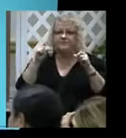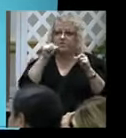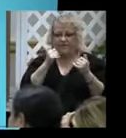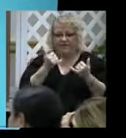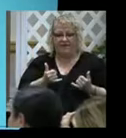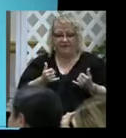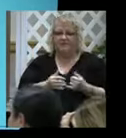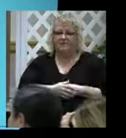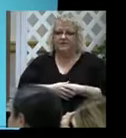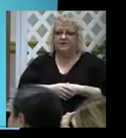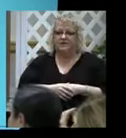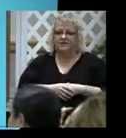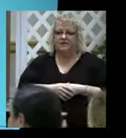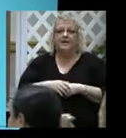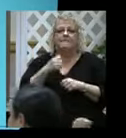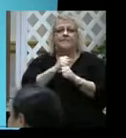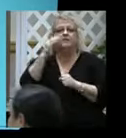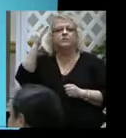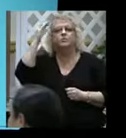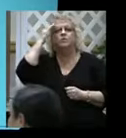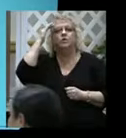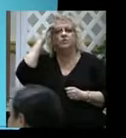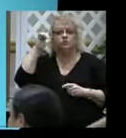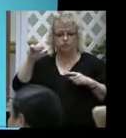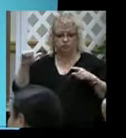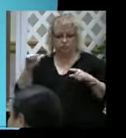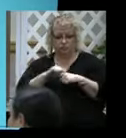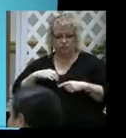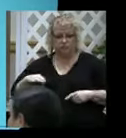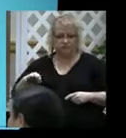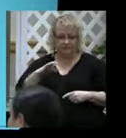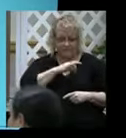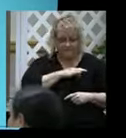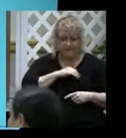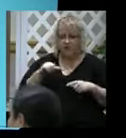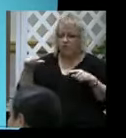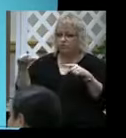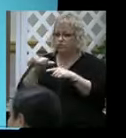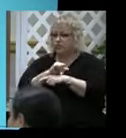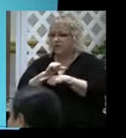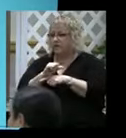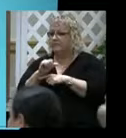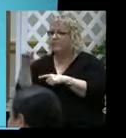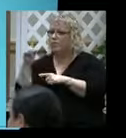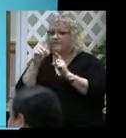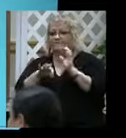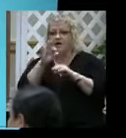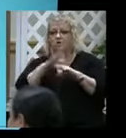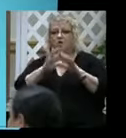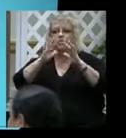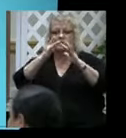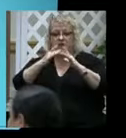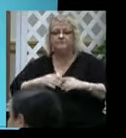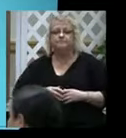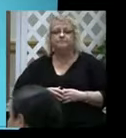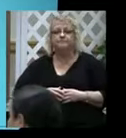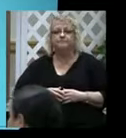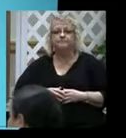So creating awareness and training people in terms of where they live is important. And ultimately, what you're going to end up with